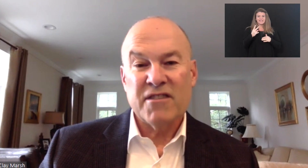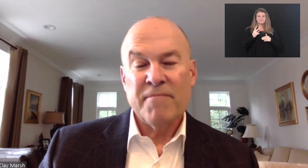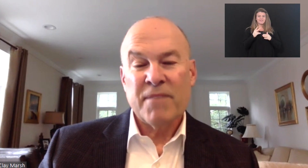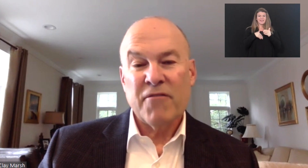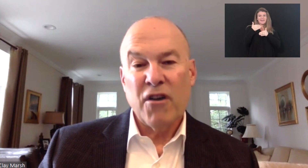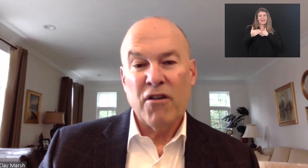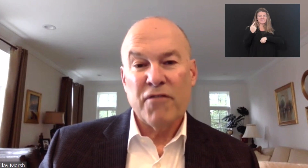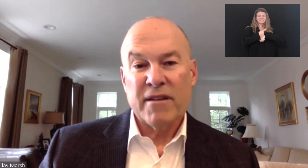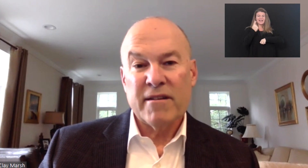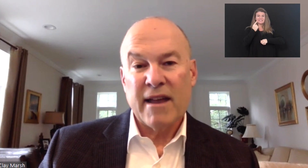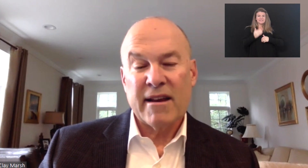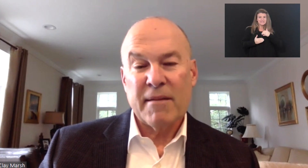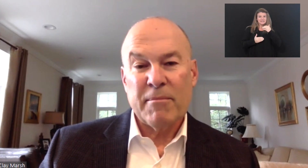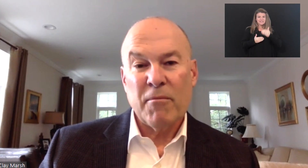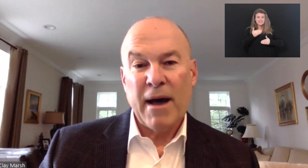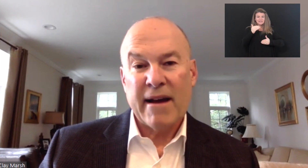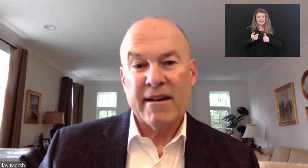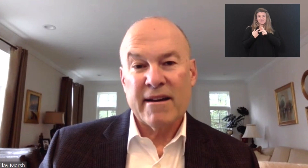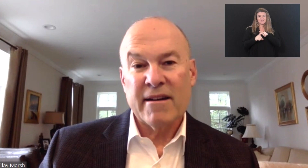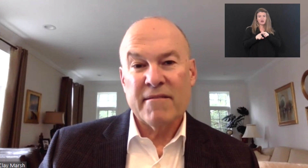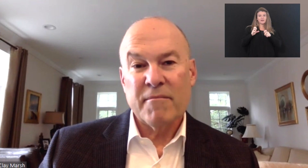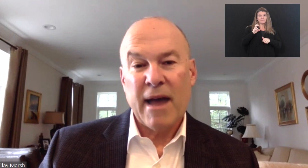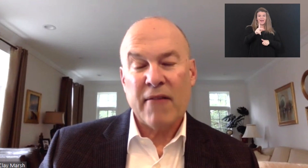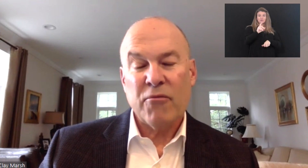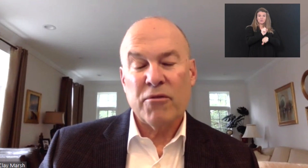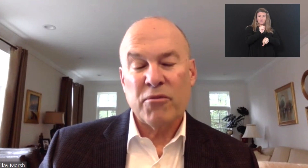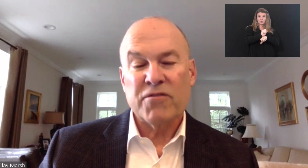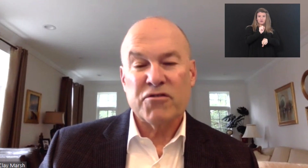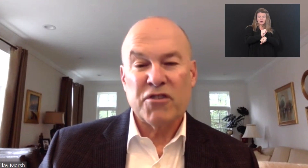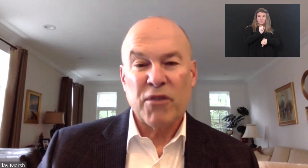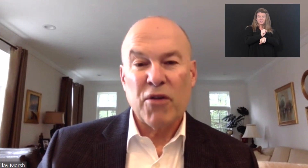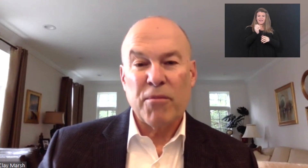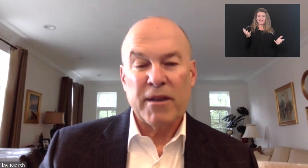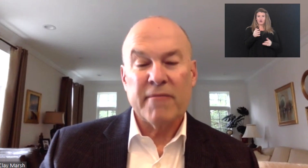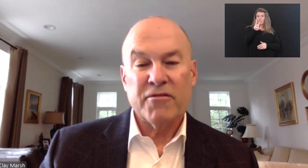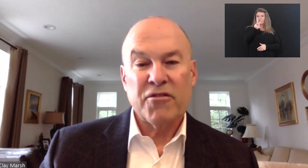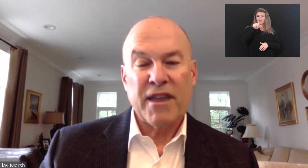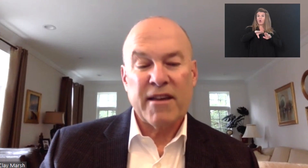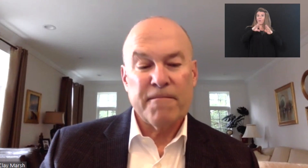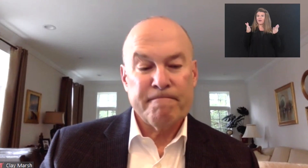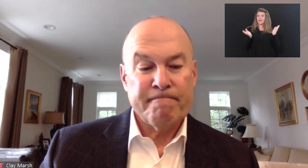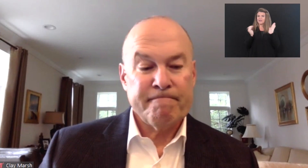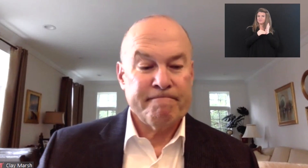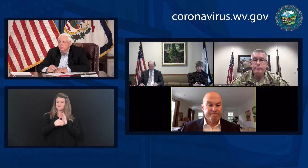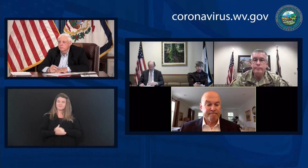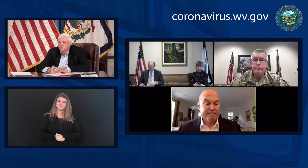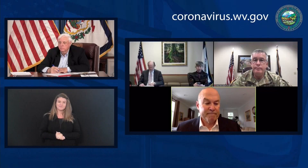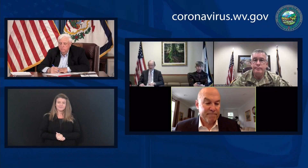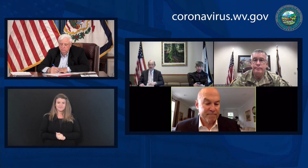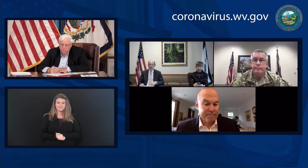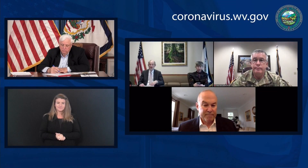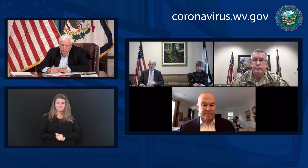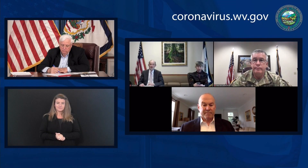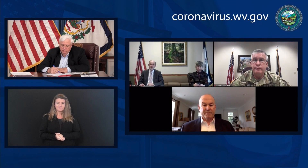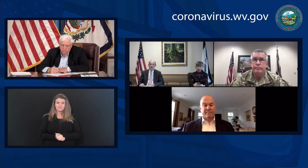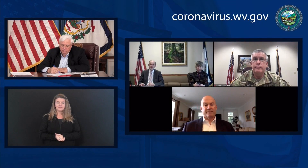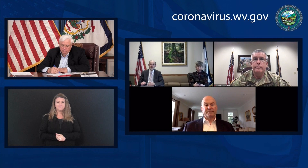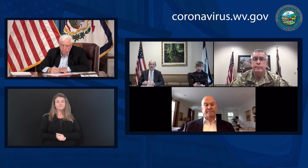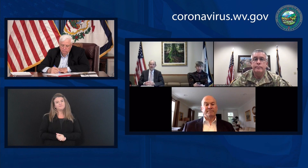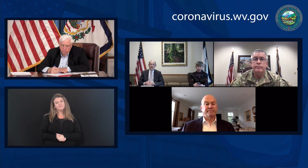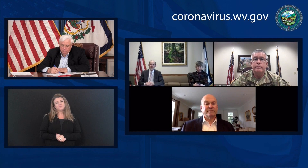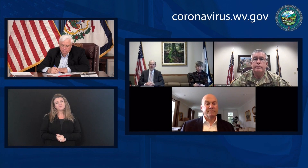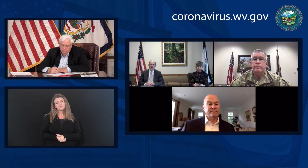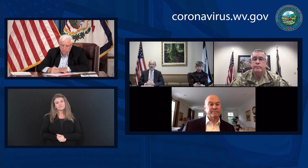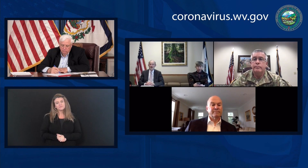days evolve and get people back with West Virginia reopening again. So thank you. All right, thank you, Dr. Marsh. Next, we'll go